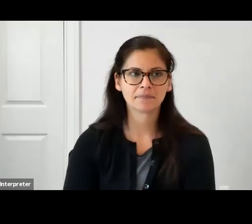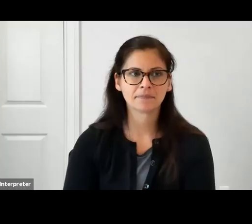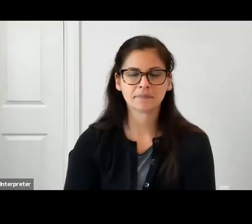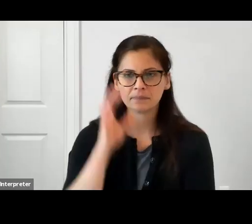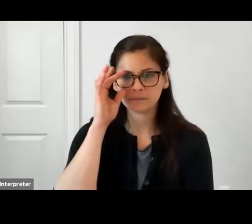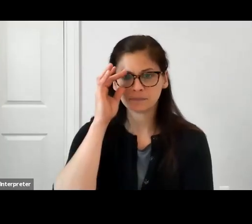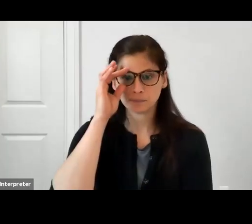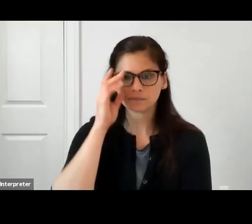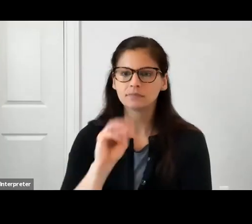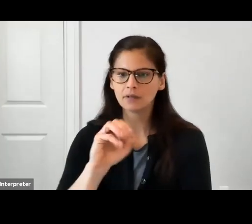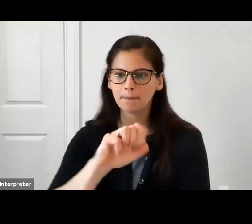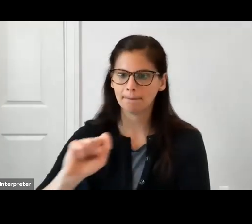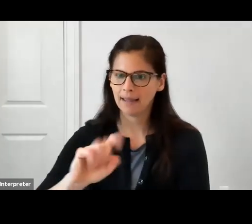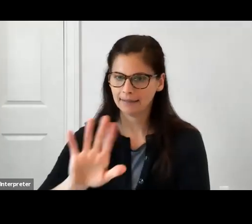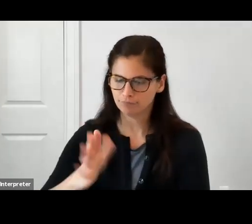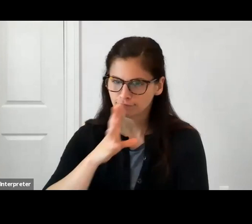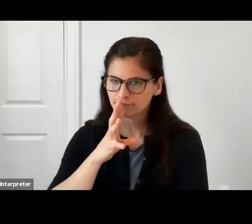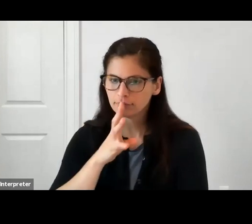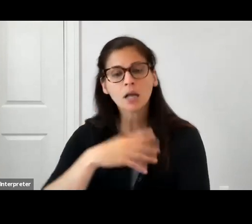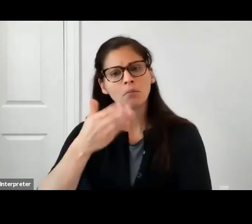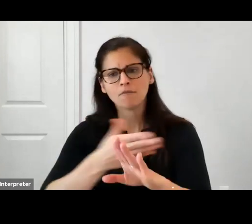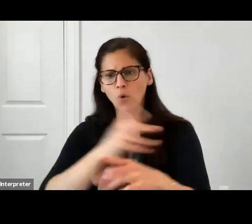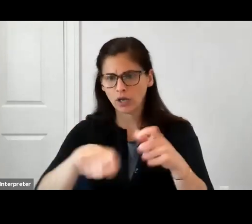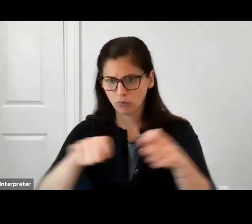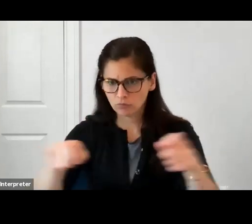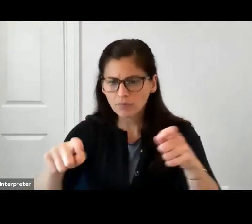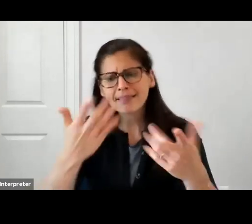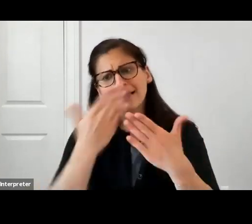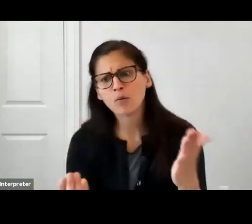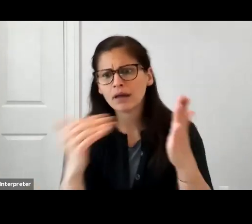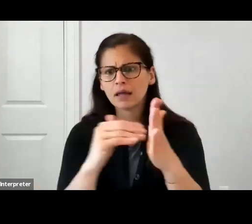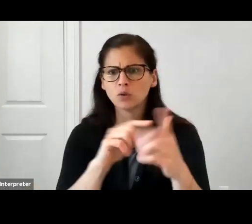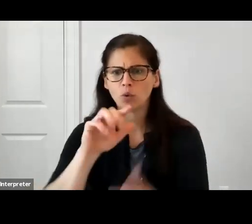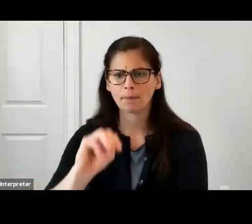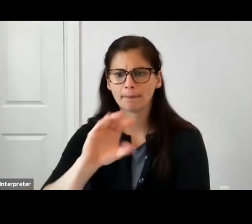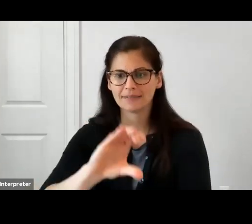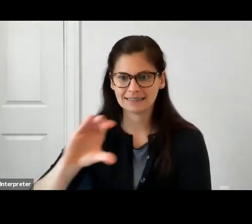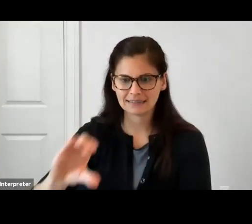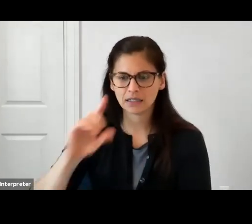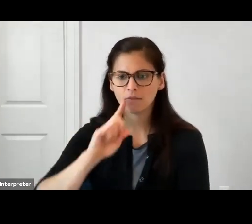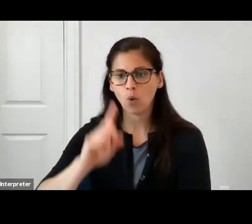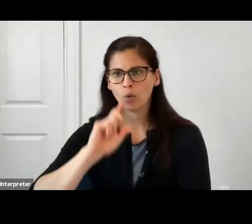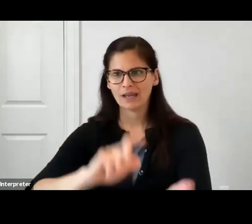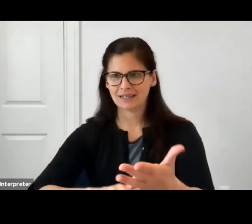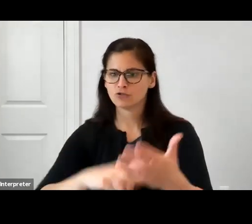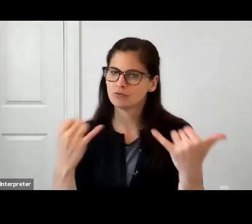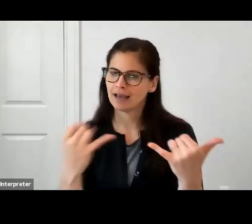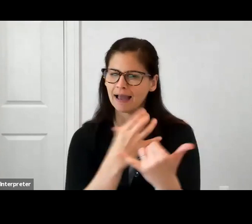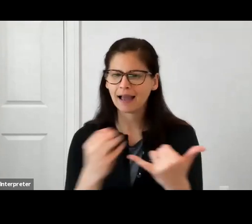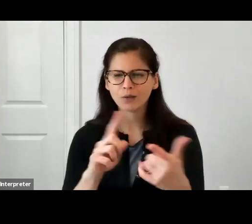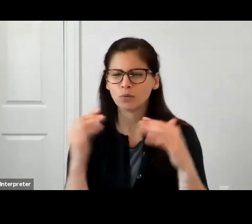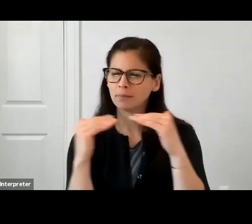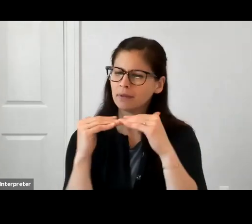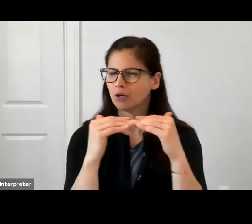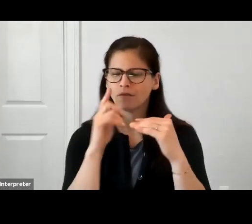Great. Before I conclude, I want to say thank you again to the Mass Cultural Council for this recognition and to our peers for